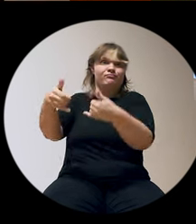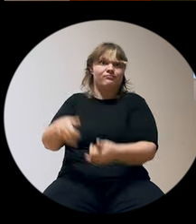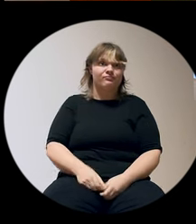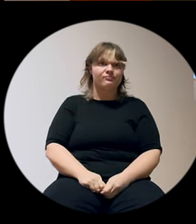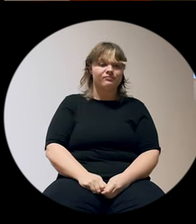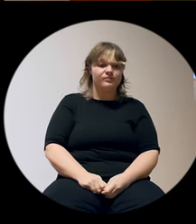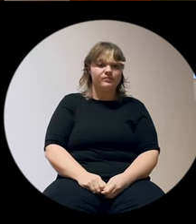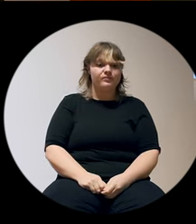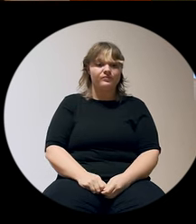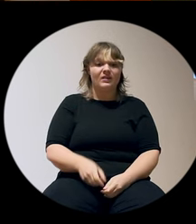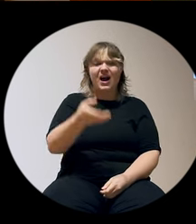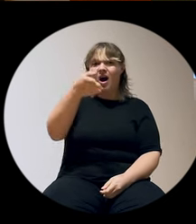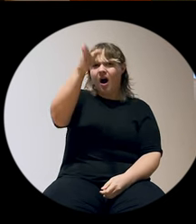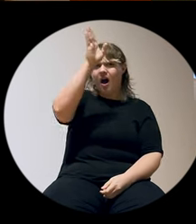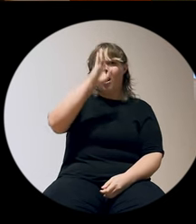God complex.